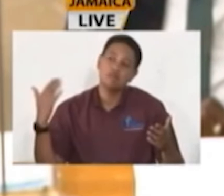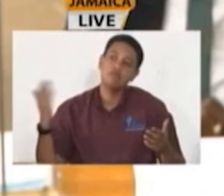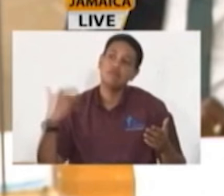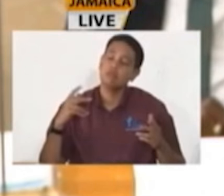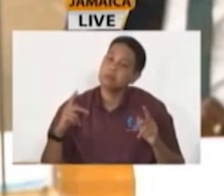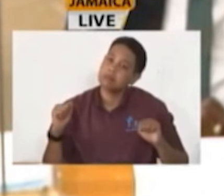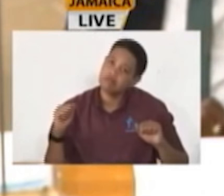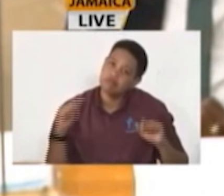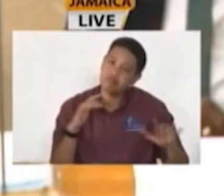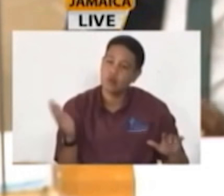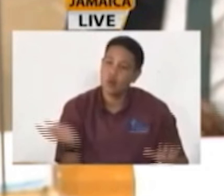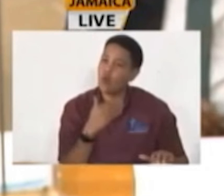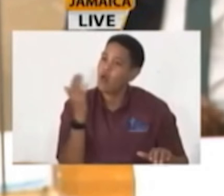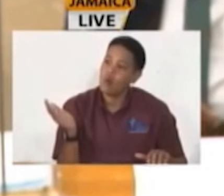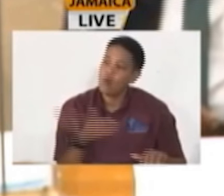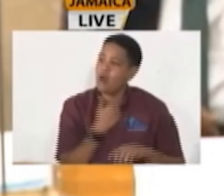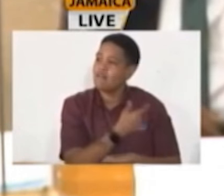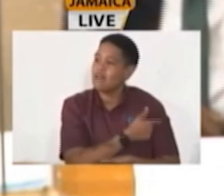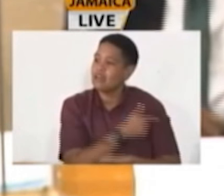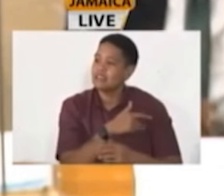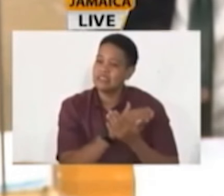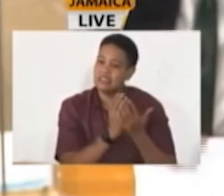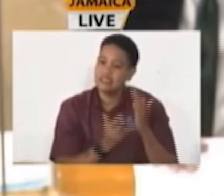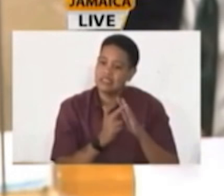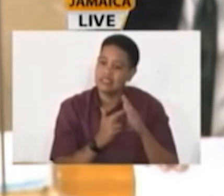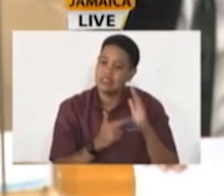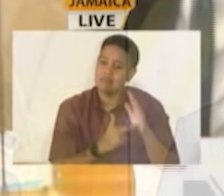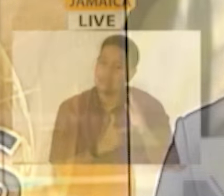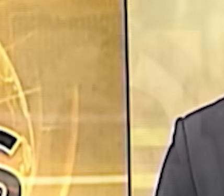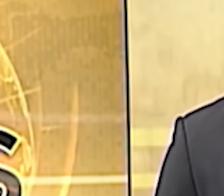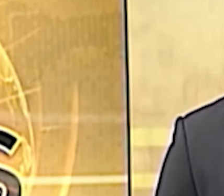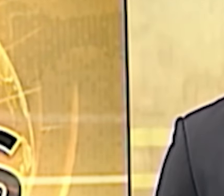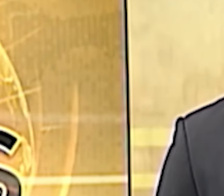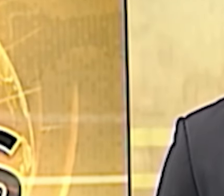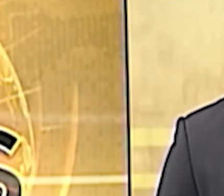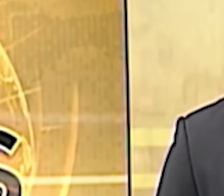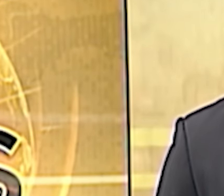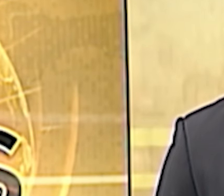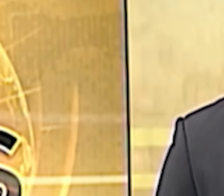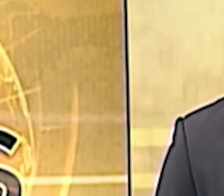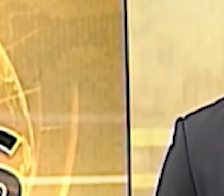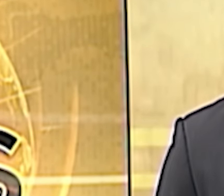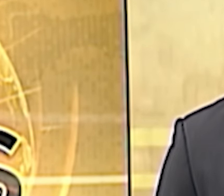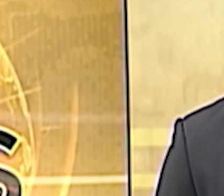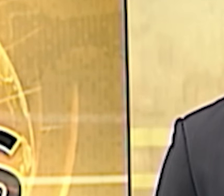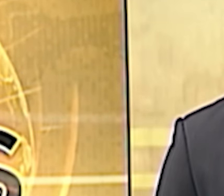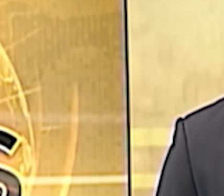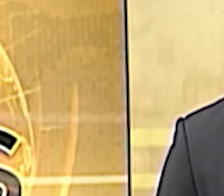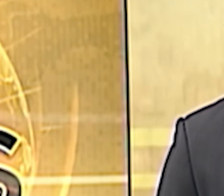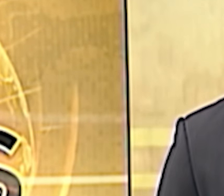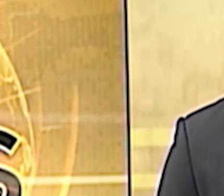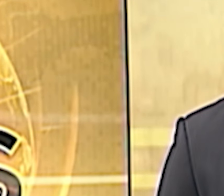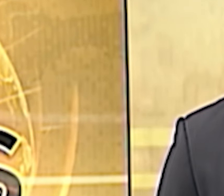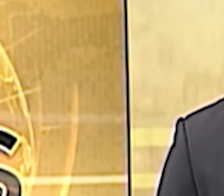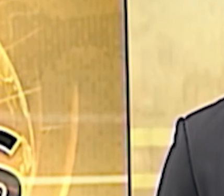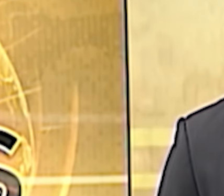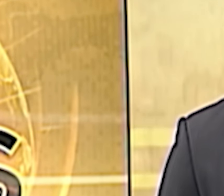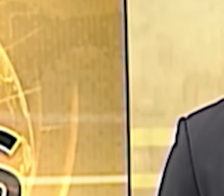increasing vaccination. These measures cannot change. The Medical Association of Jamaica has been reacting to the